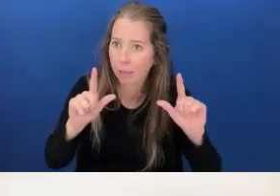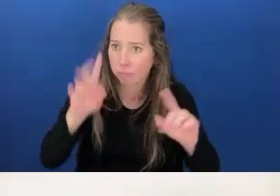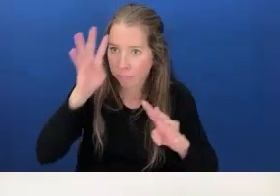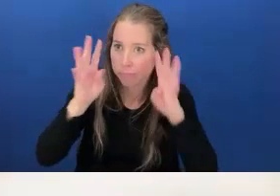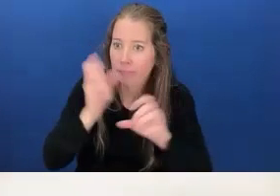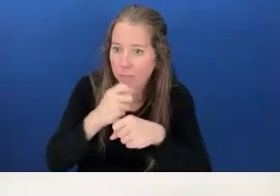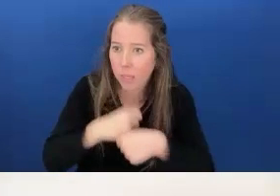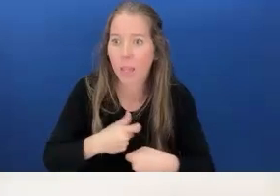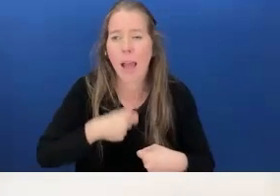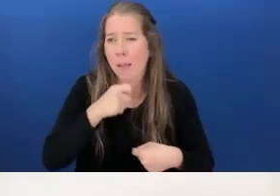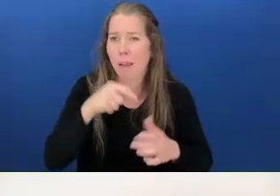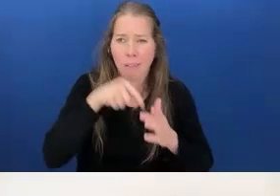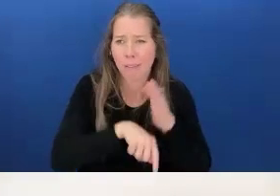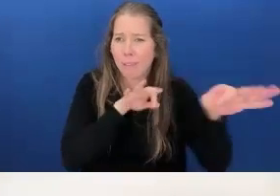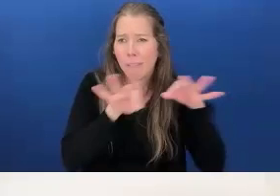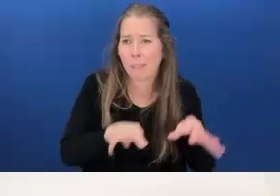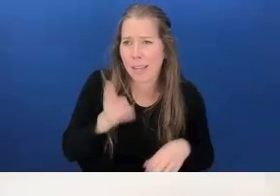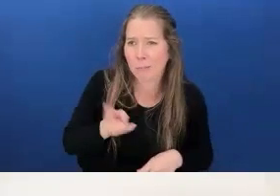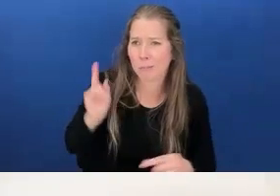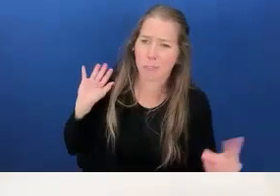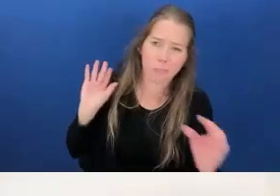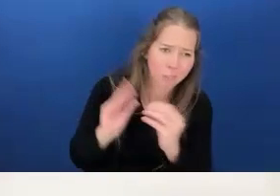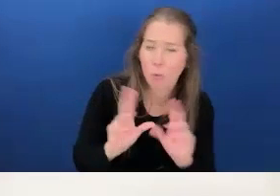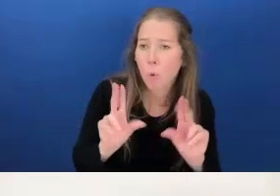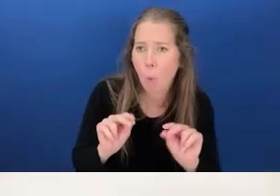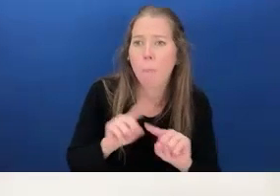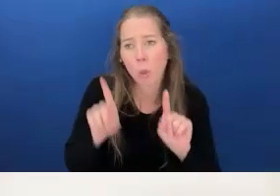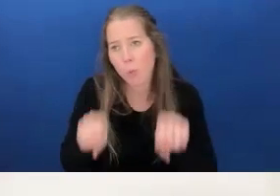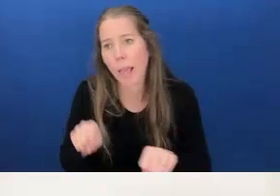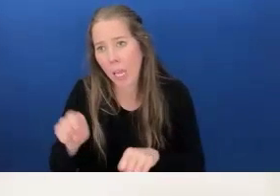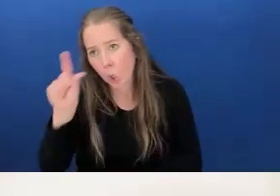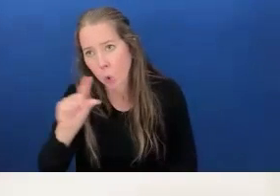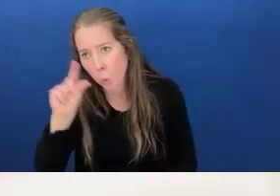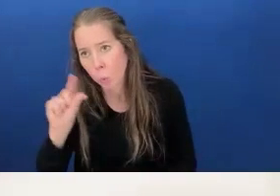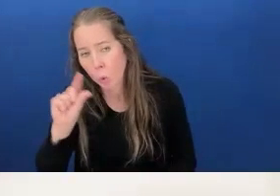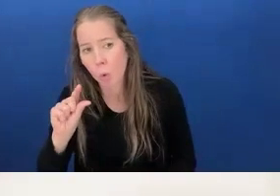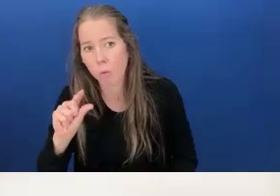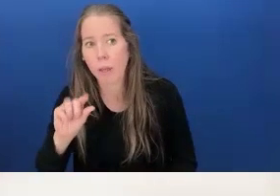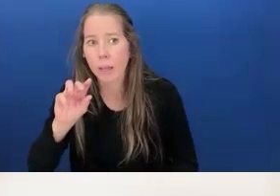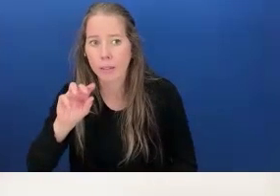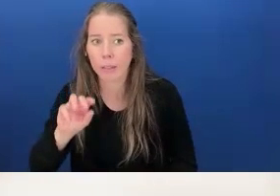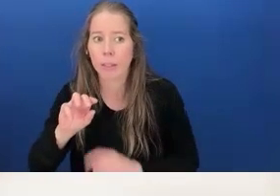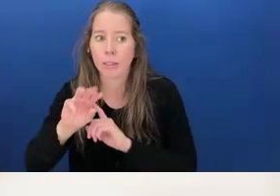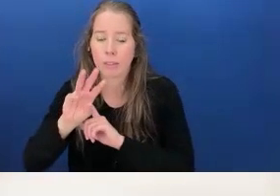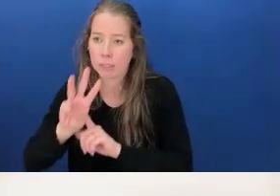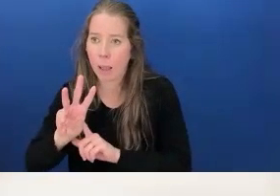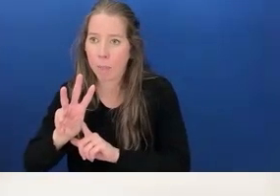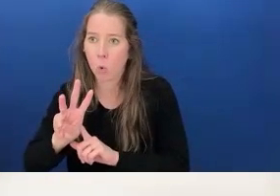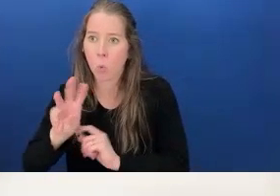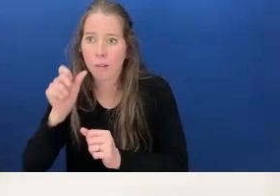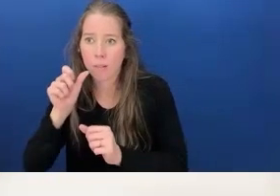and I'm not going to go into details, but you can definitely Google W3C and read their